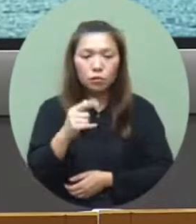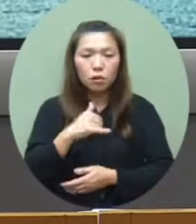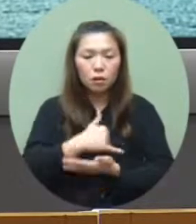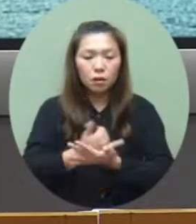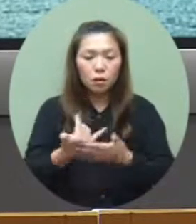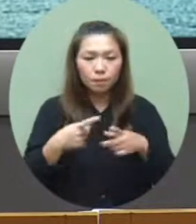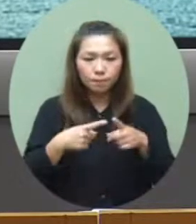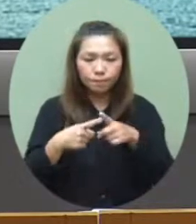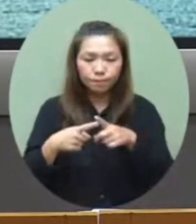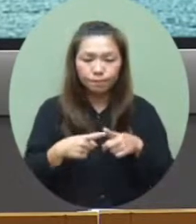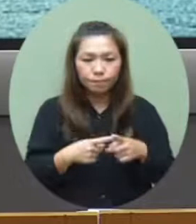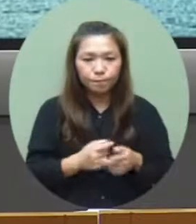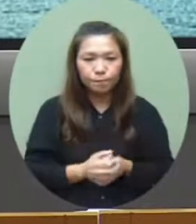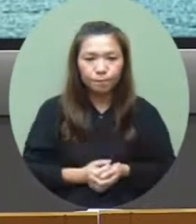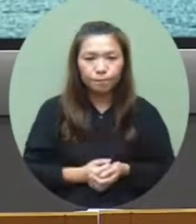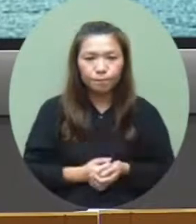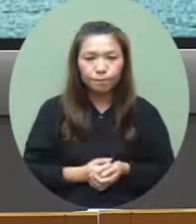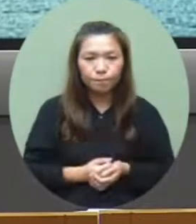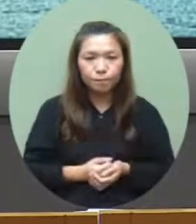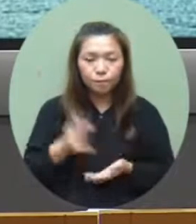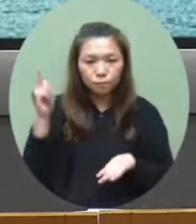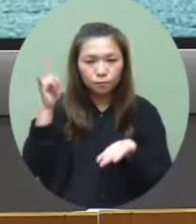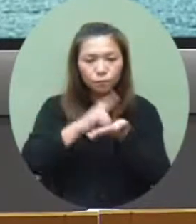death count for the fifth wave is